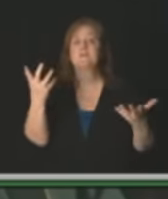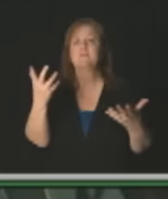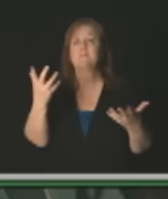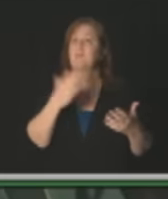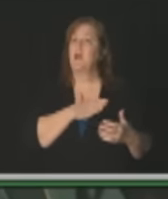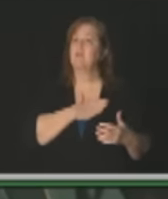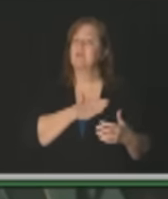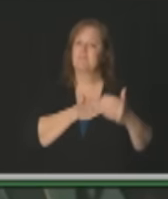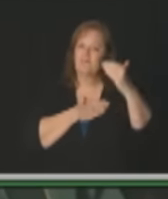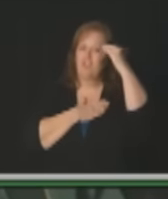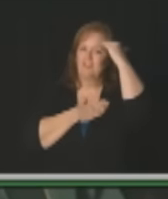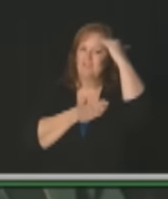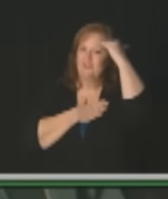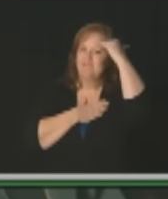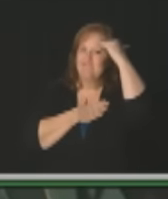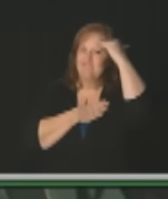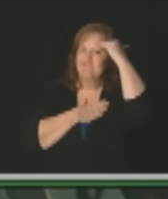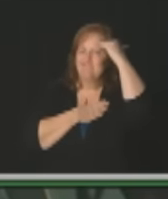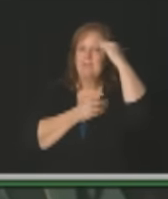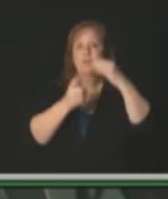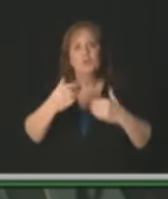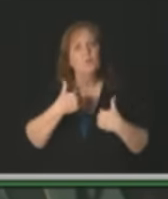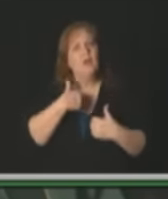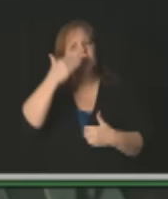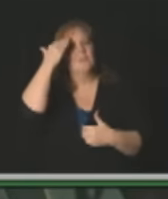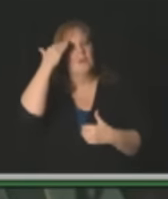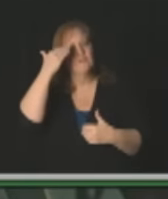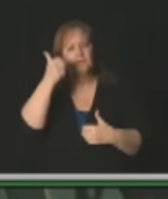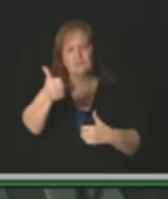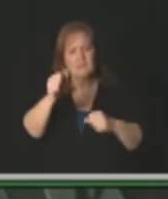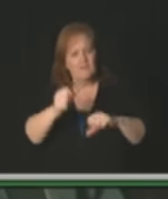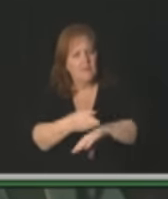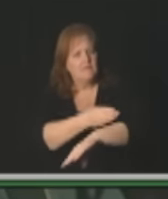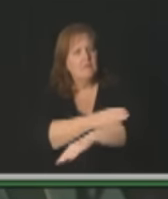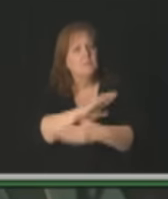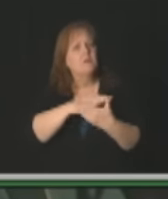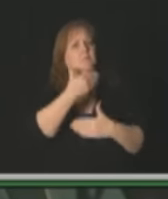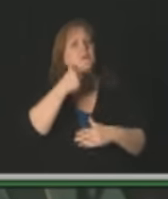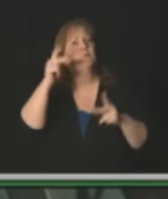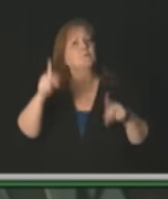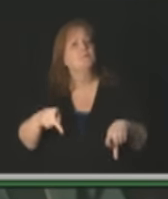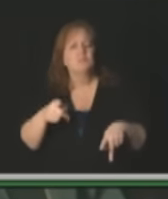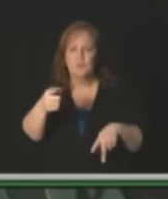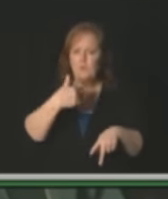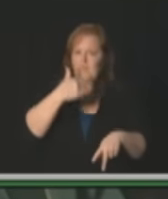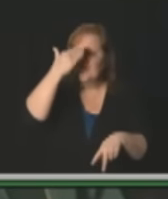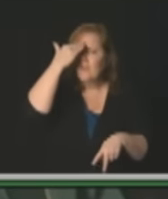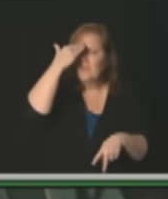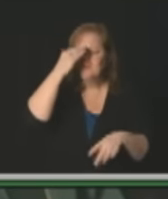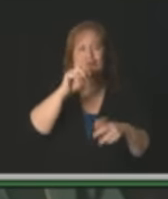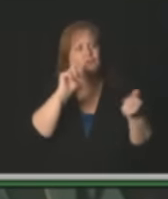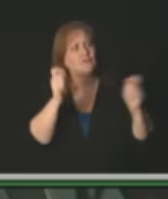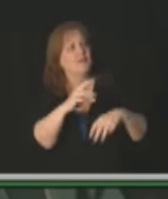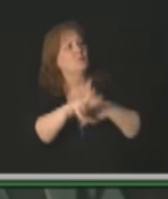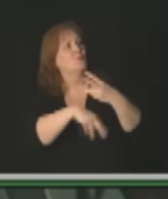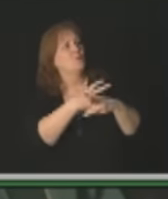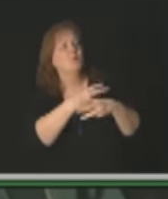knowledge. You have the knowledge to make yourself a better person, and you have the knowledge to make the world a better place.